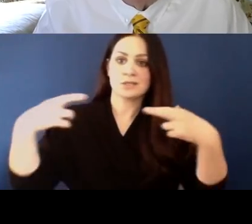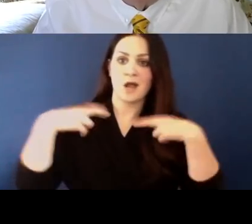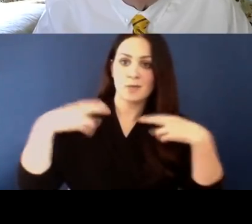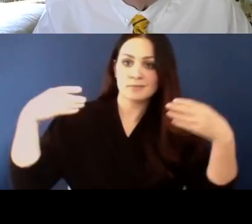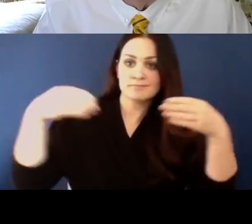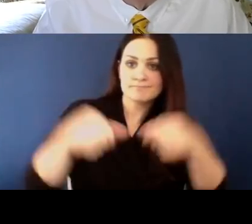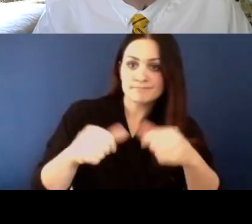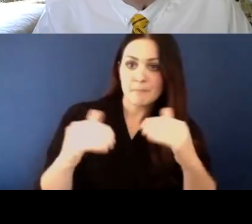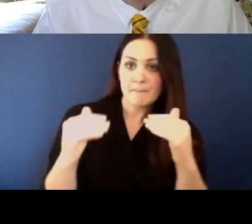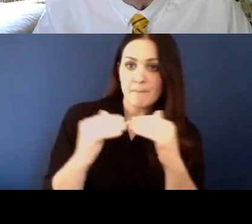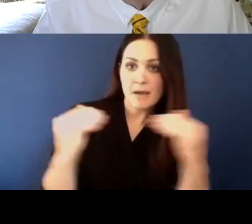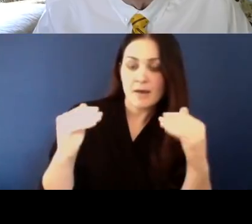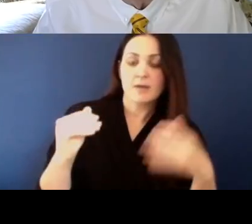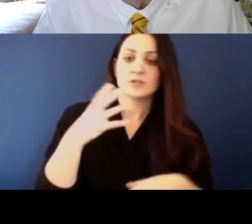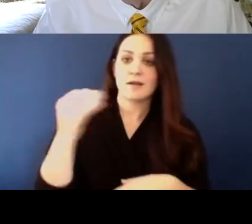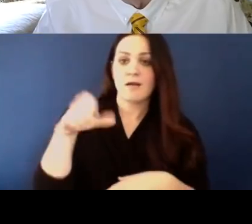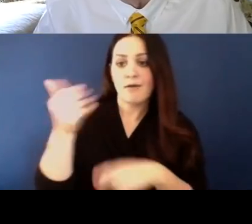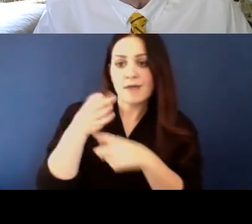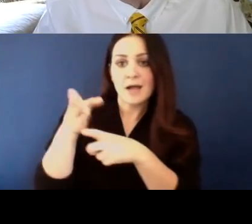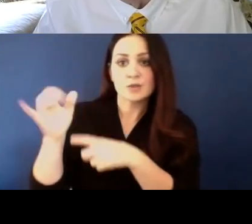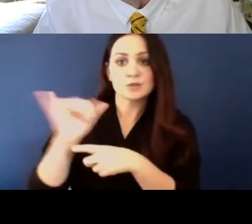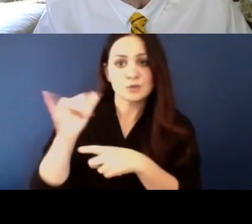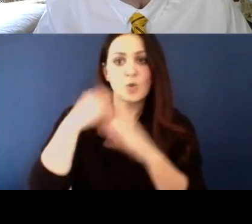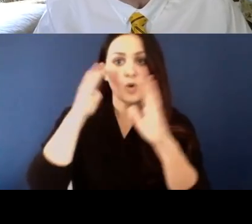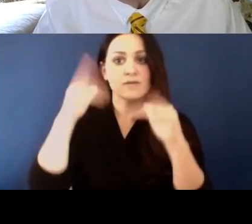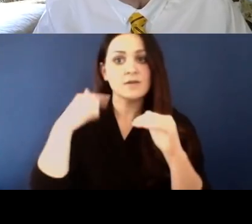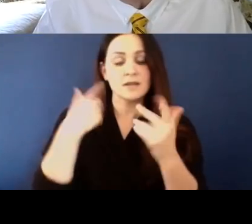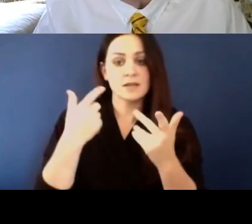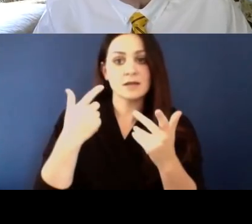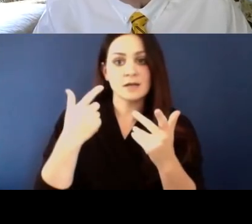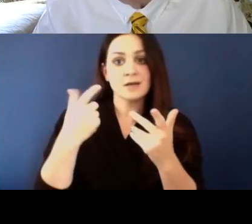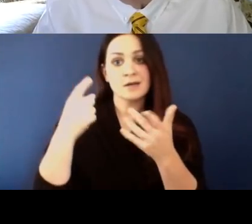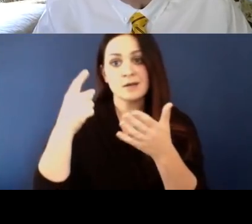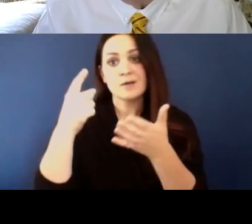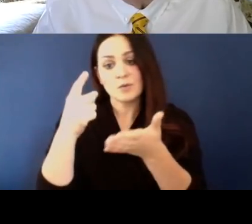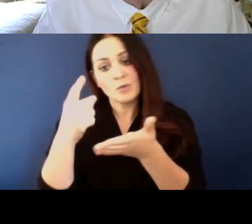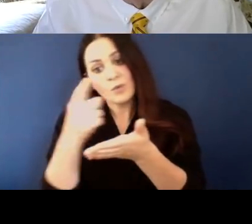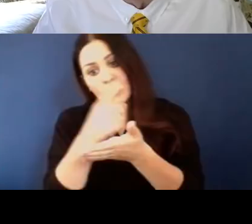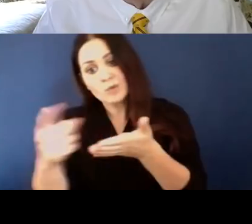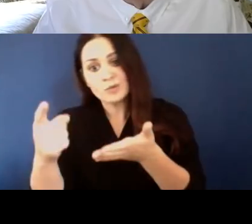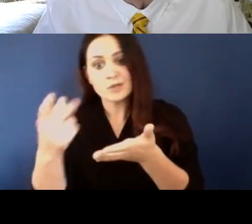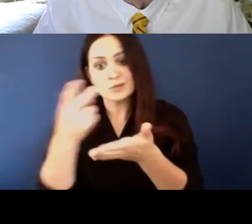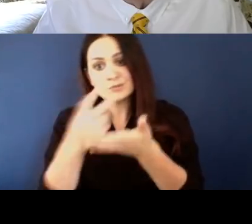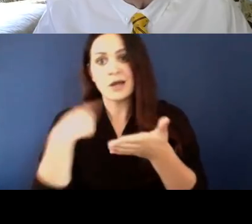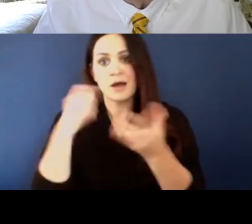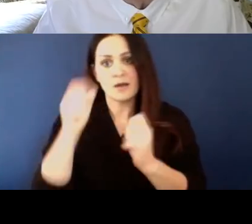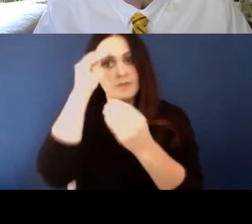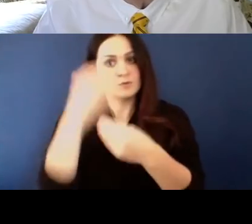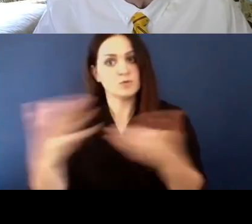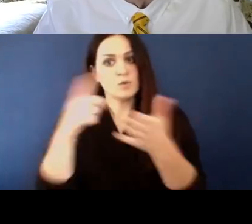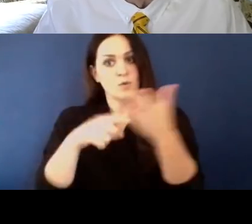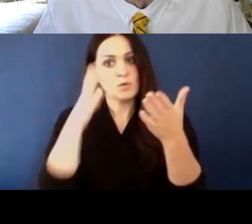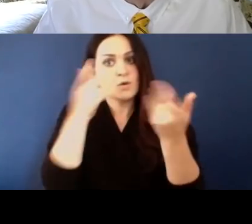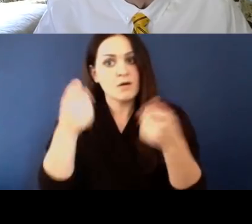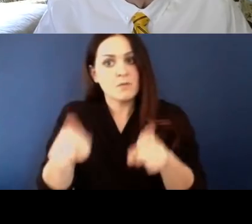perhaps other areas. And I hope to be able to report to you on that in about a week. I have not had the discussion about